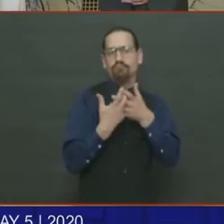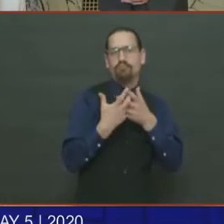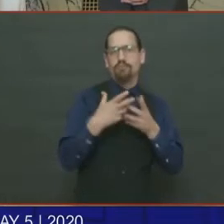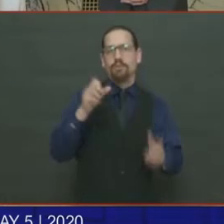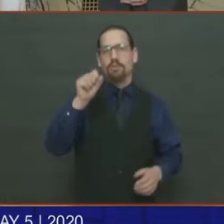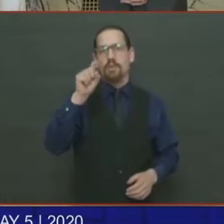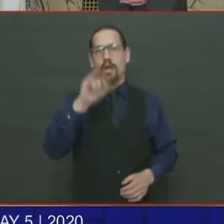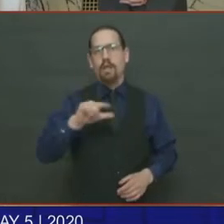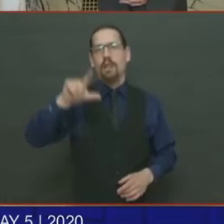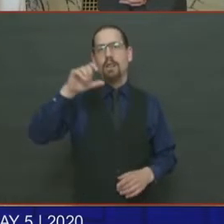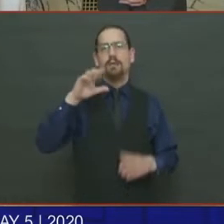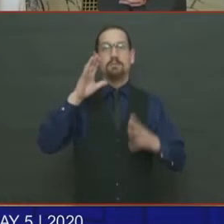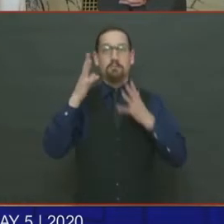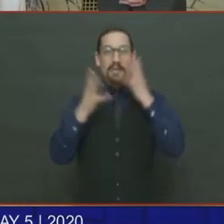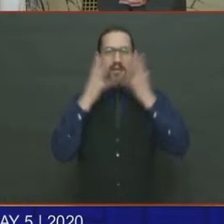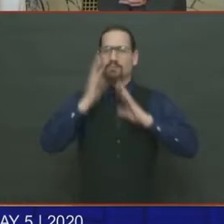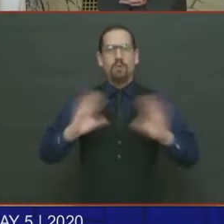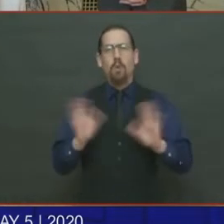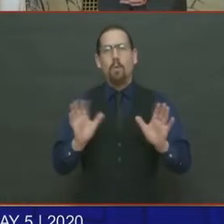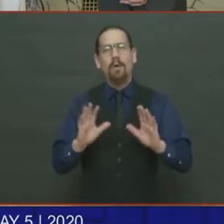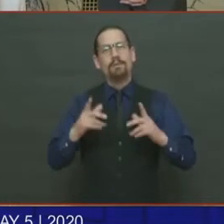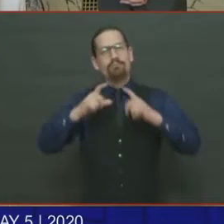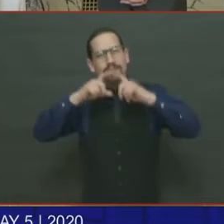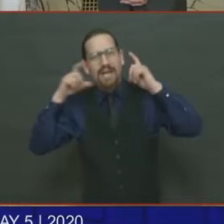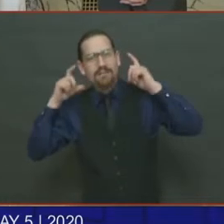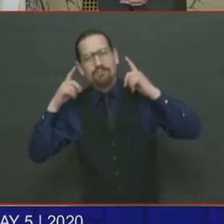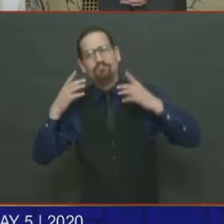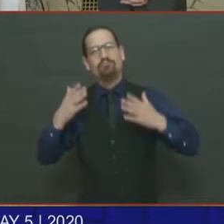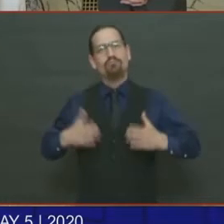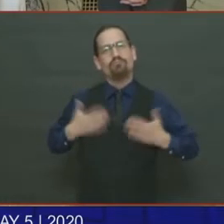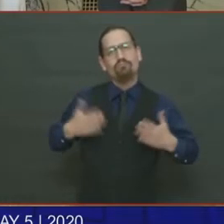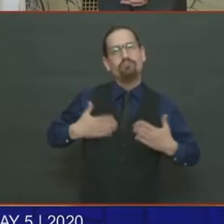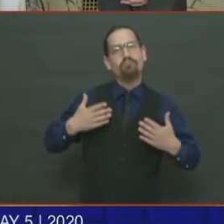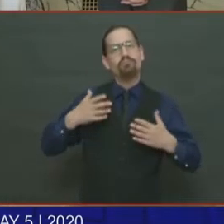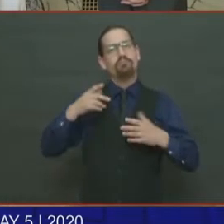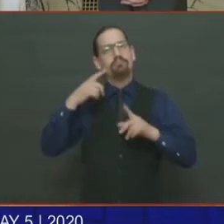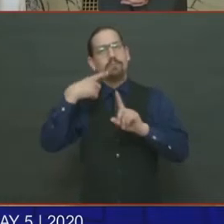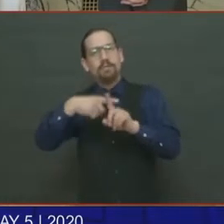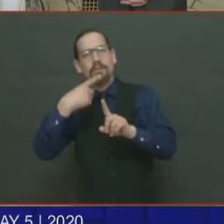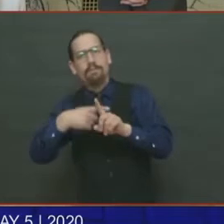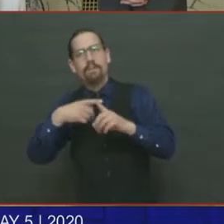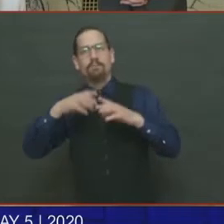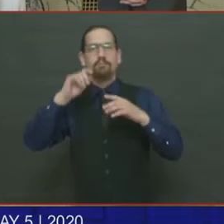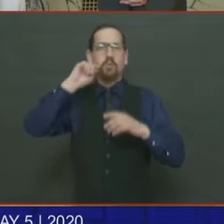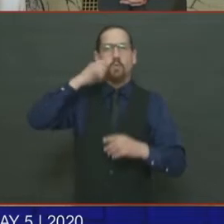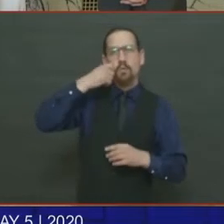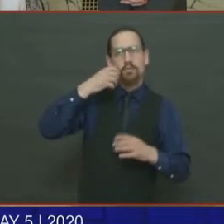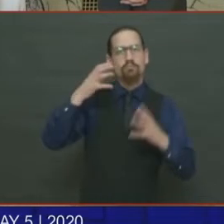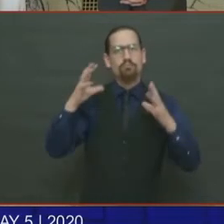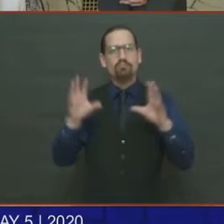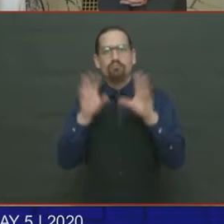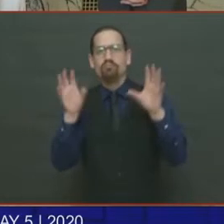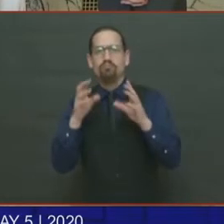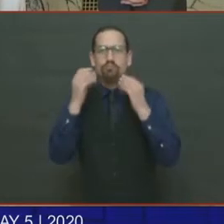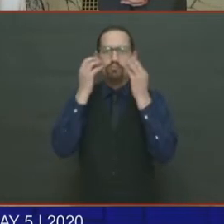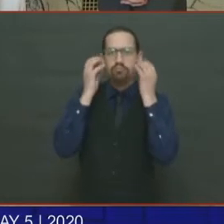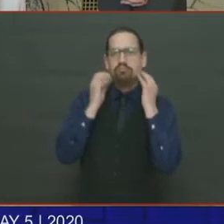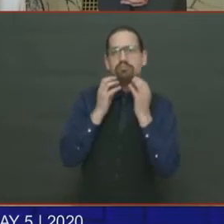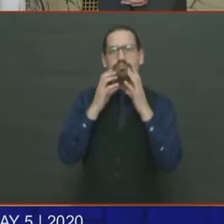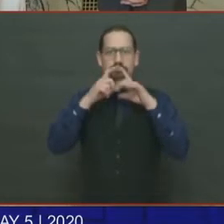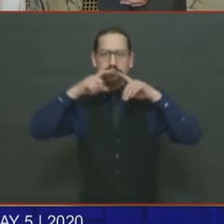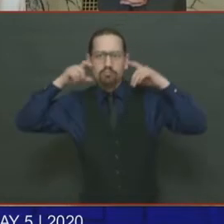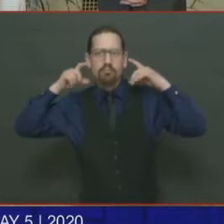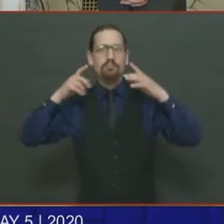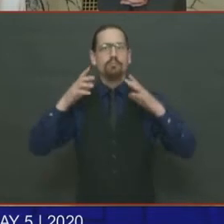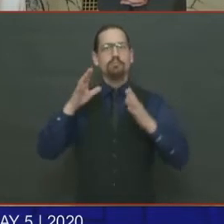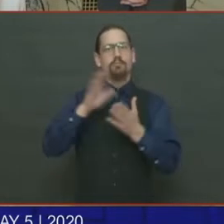other and engaging with each other, figuring out ways to make decorations or designs on your masks